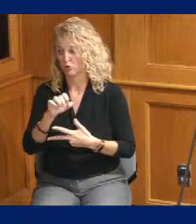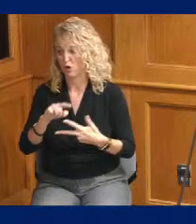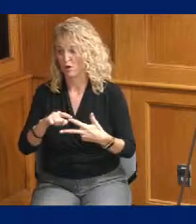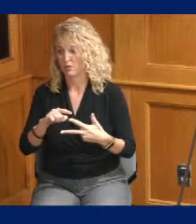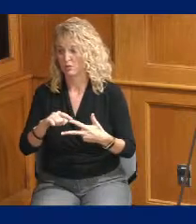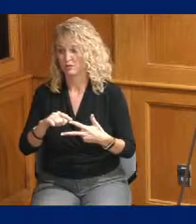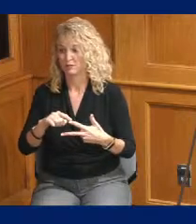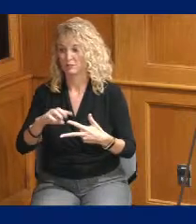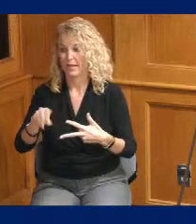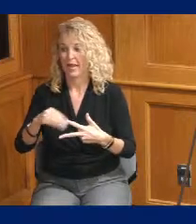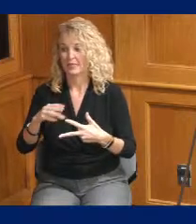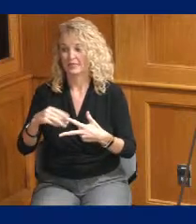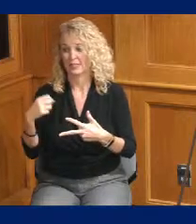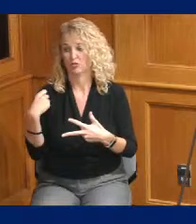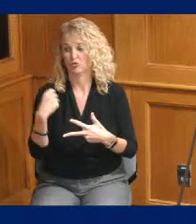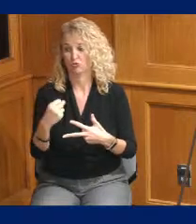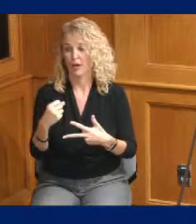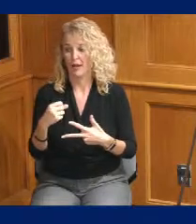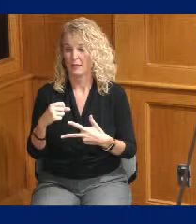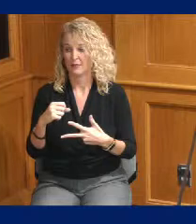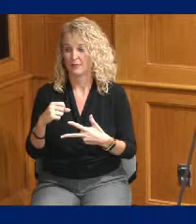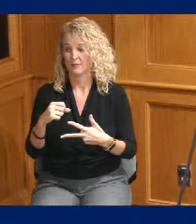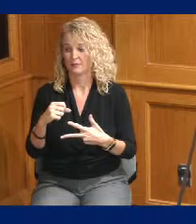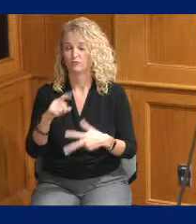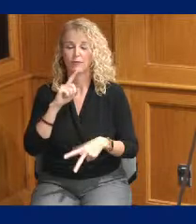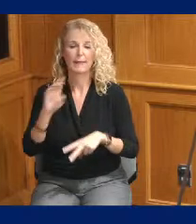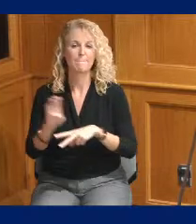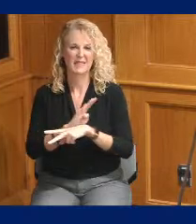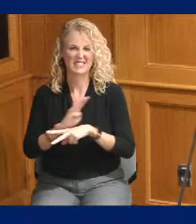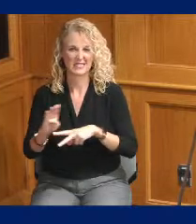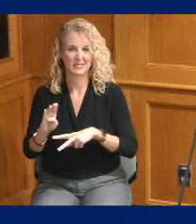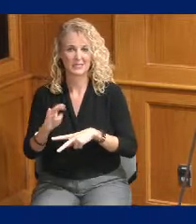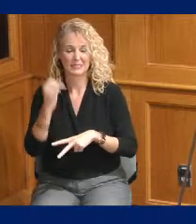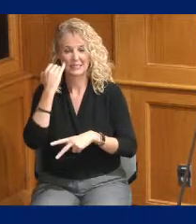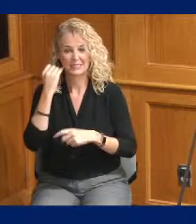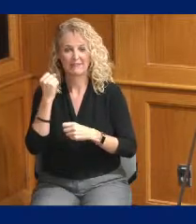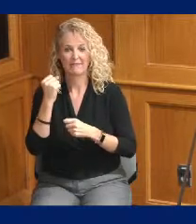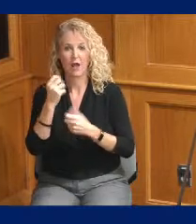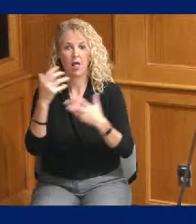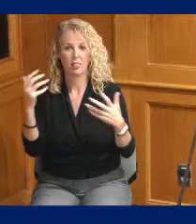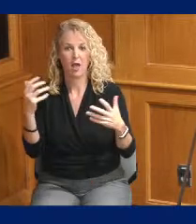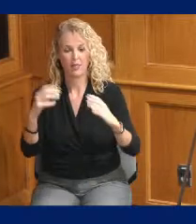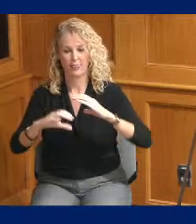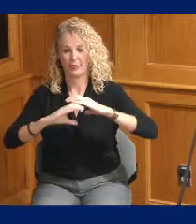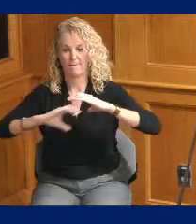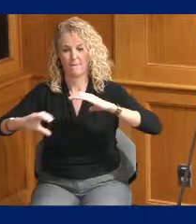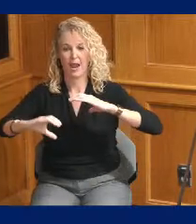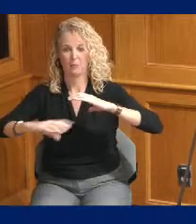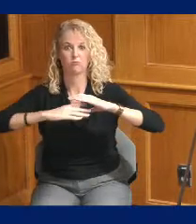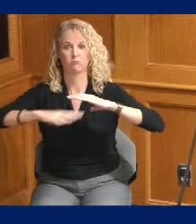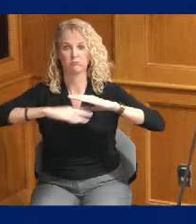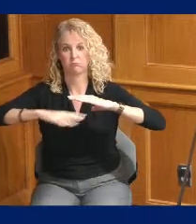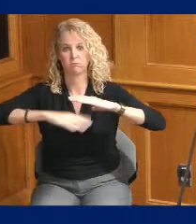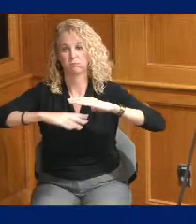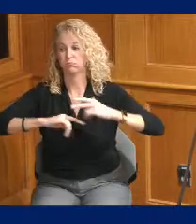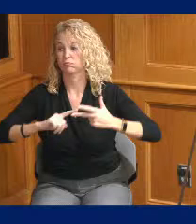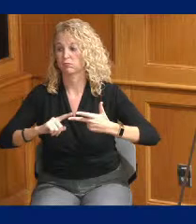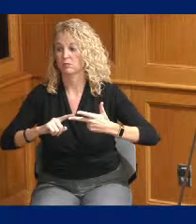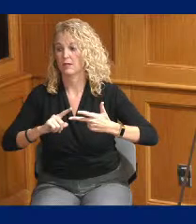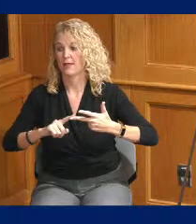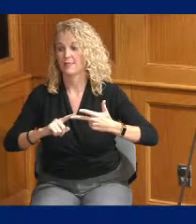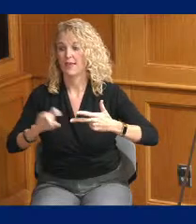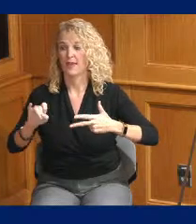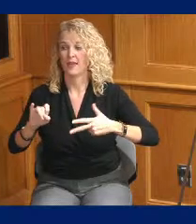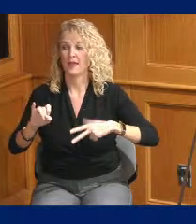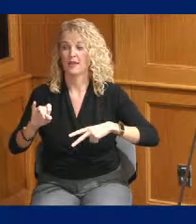excess strength surcharges, which are applied to commercial customers that discharge high-strength waste to an MSD plant, as well as